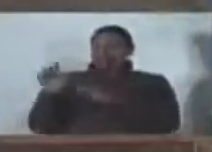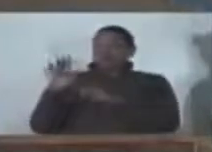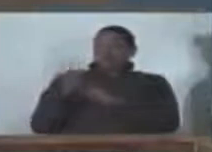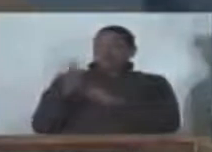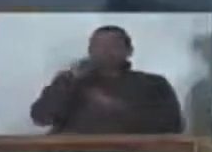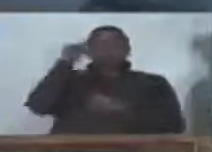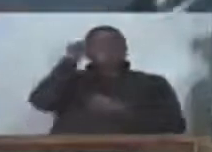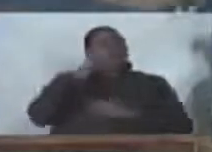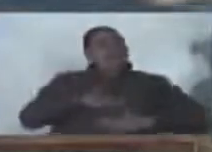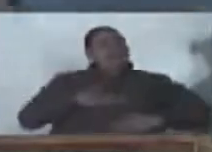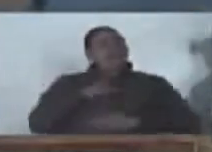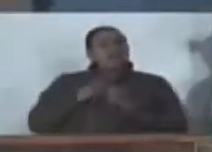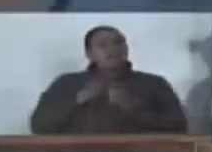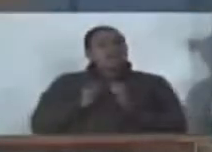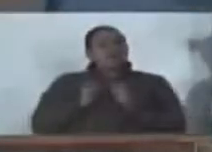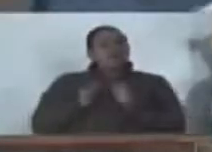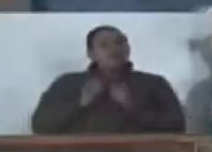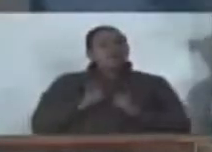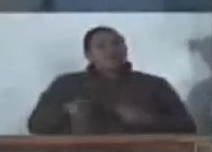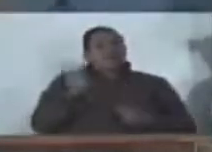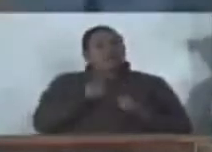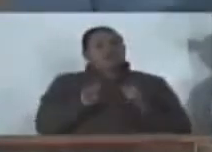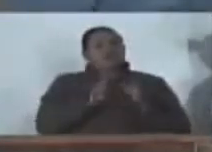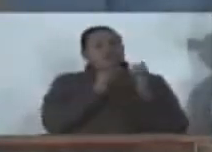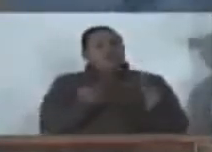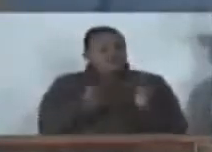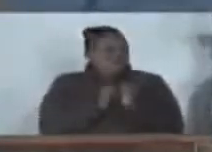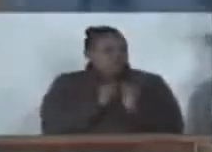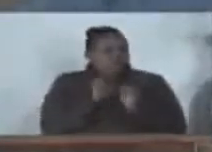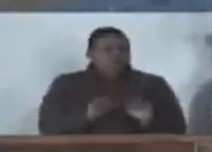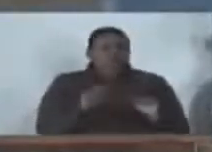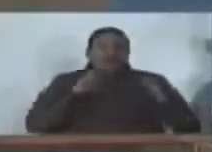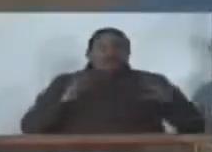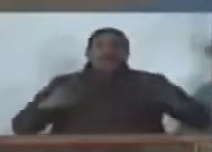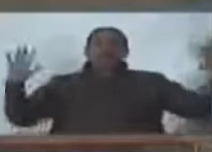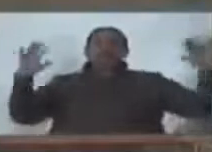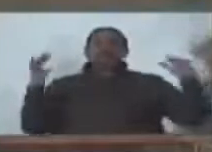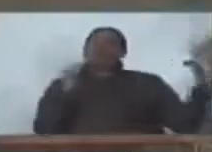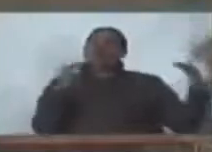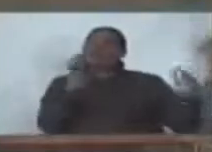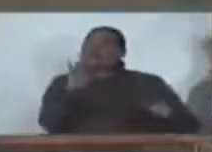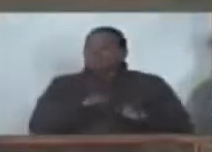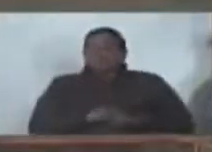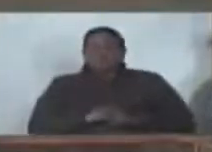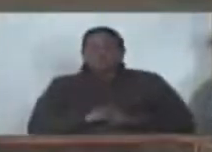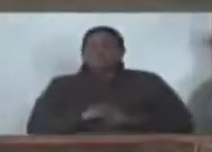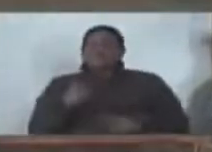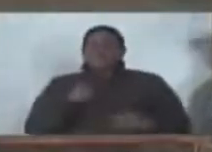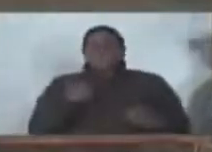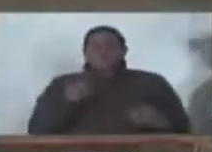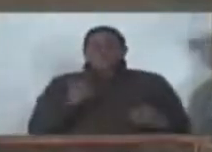Gender, Entertainment and Sport to find solutions and to end the violence. I will